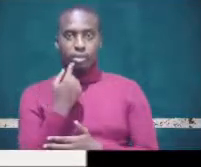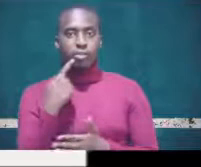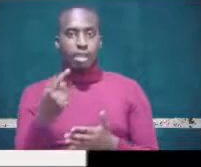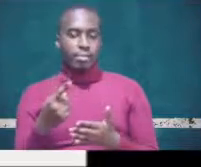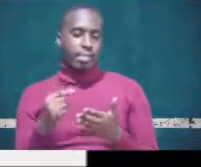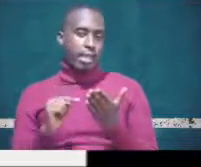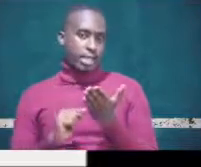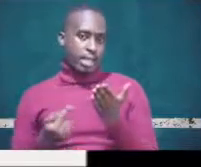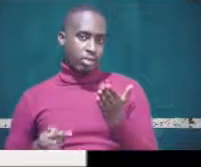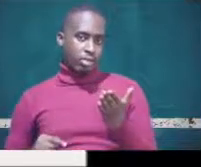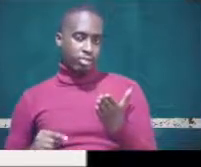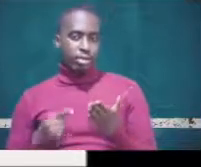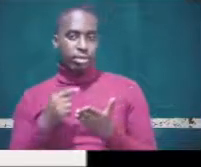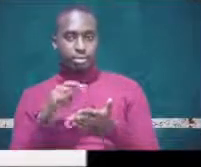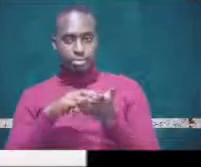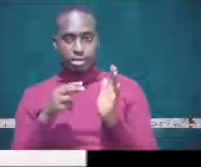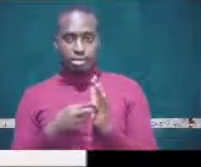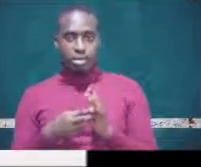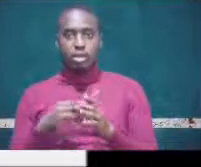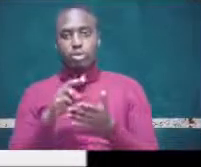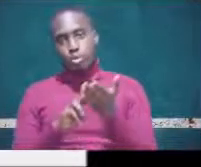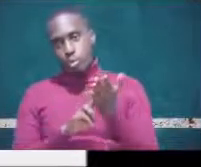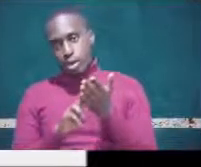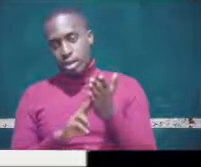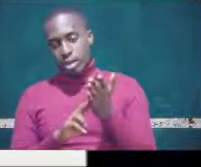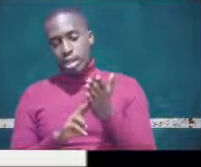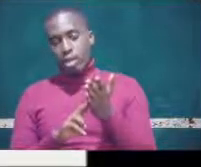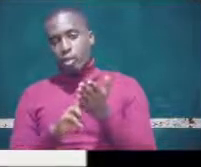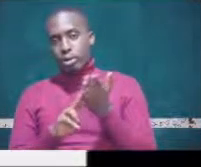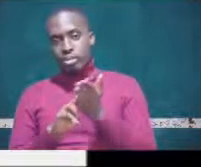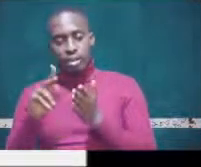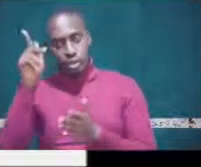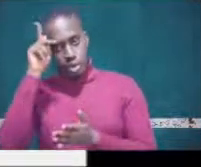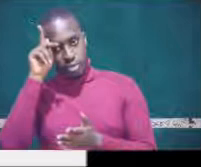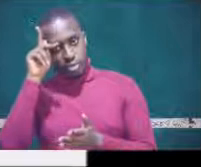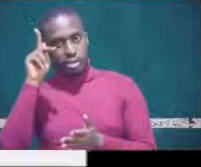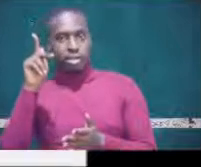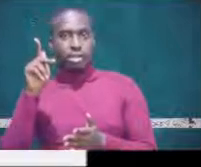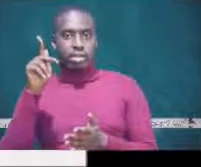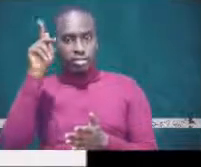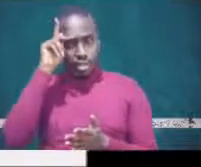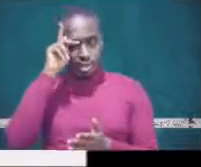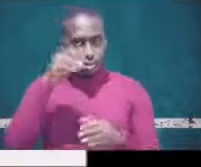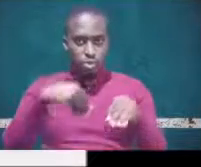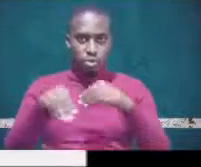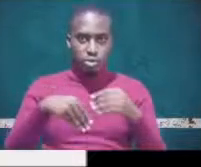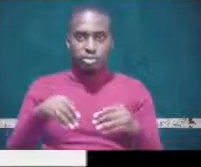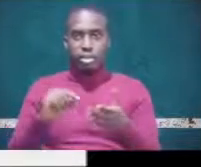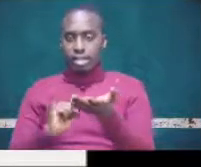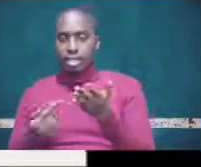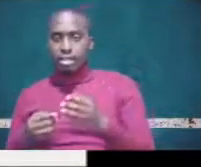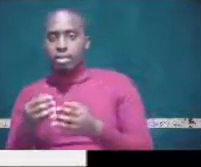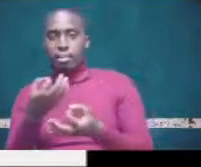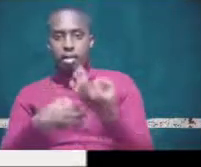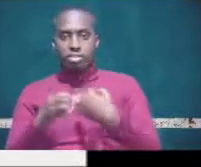technology, it is the application of knowledge, skills, tools, techniques, and machines to serve a